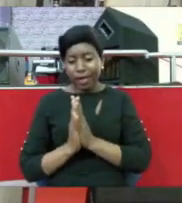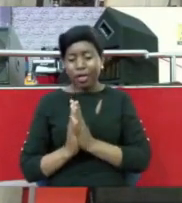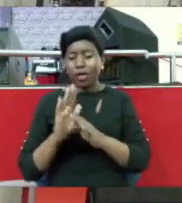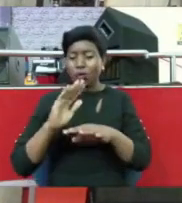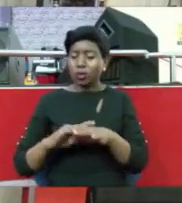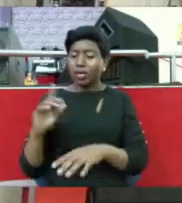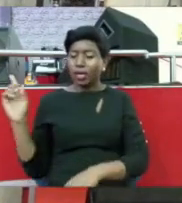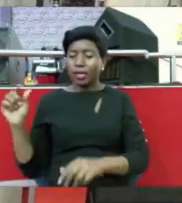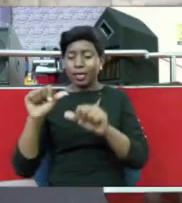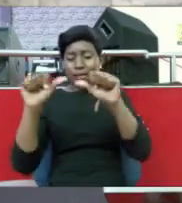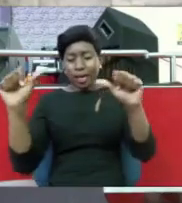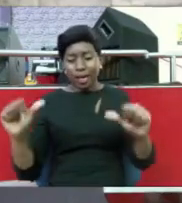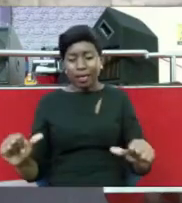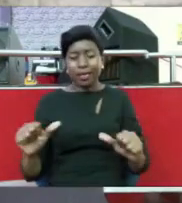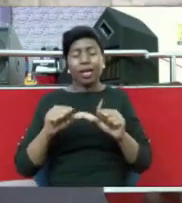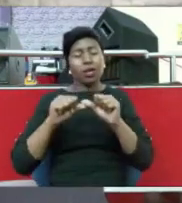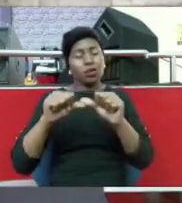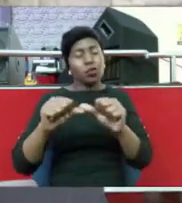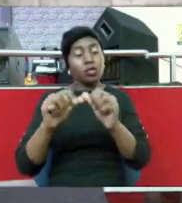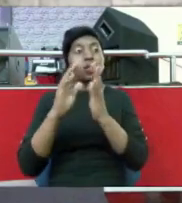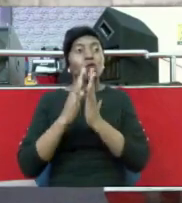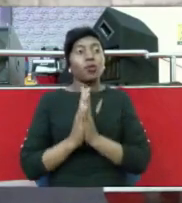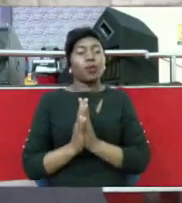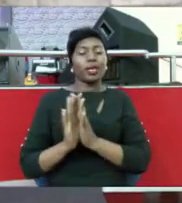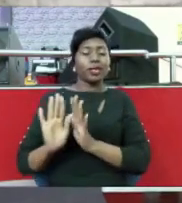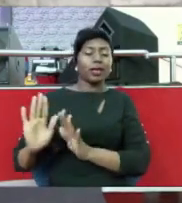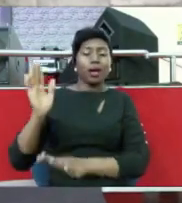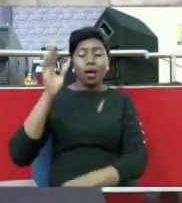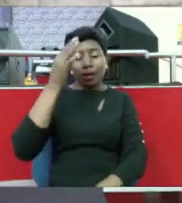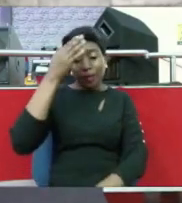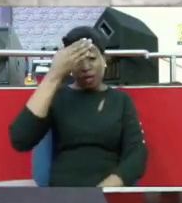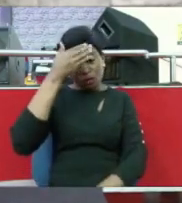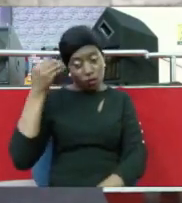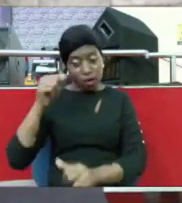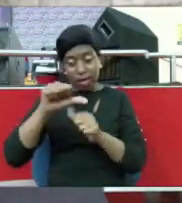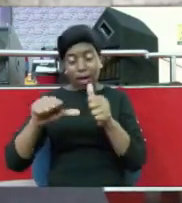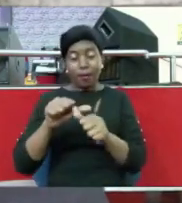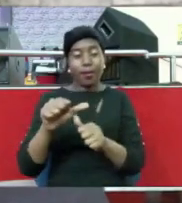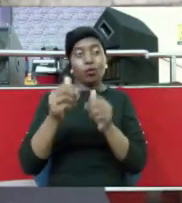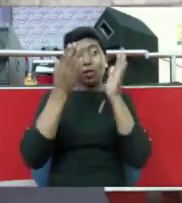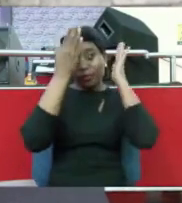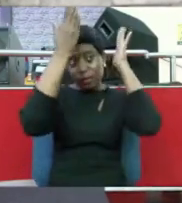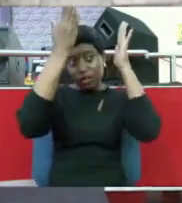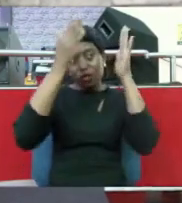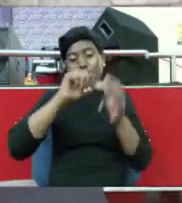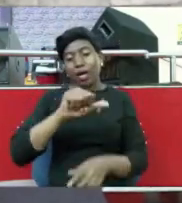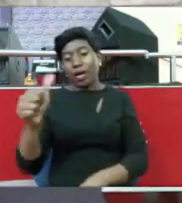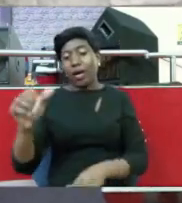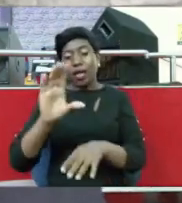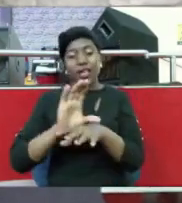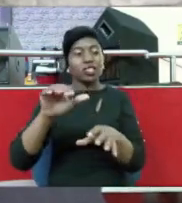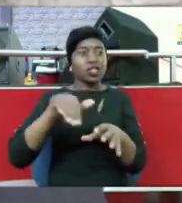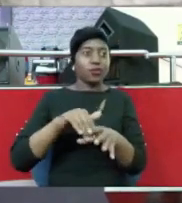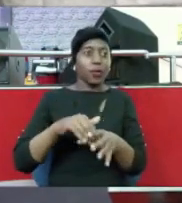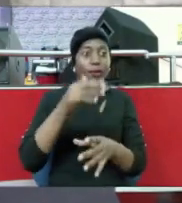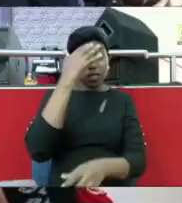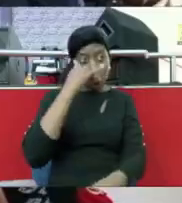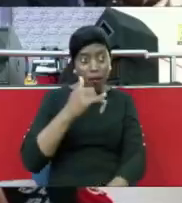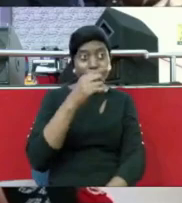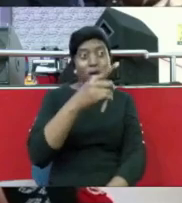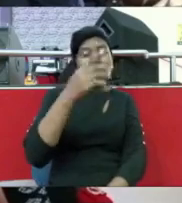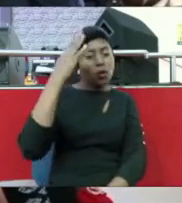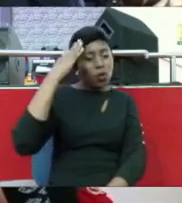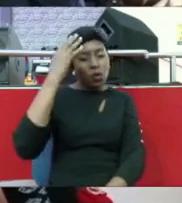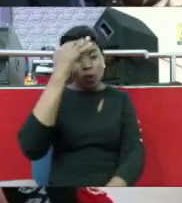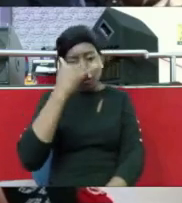want to roll here and just pray and when you're preaching. Wachana na bishop na wale wengine. Forget about bishop and other because people. Because you know why you have come. Ni kwa